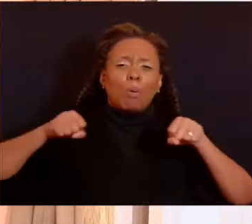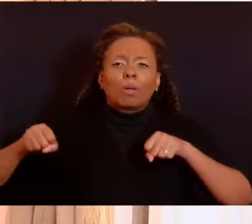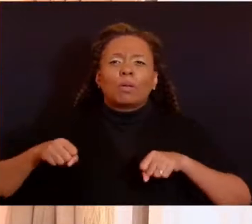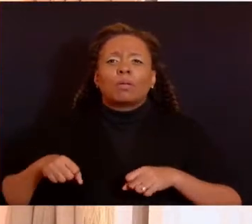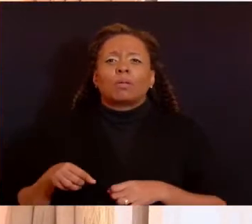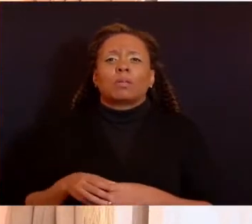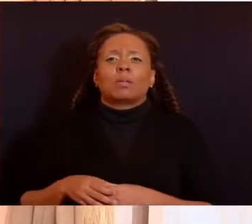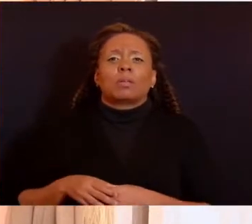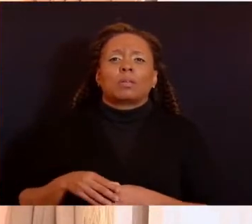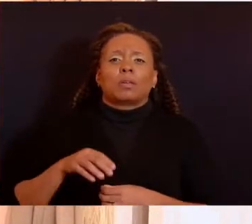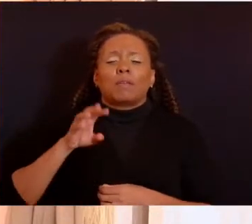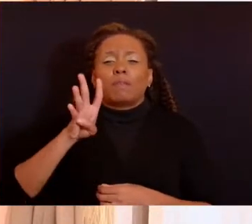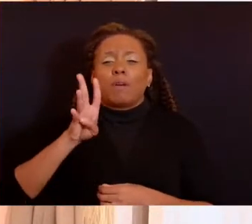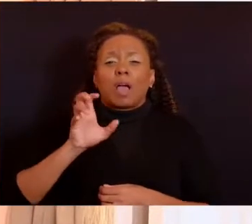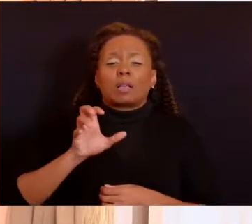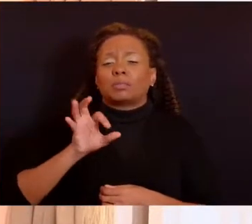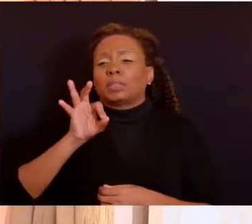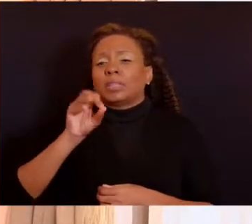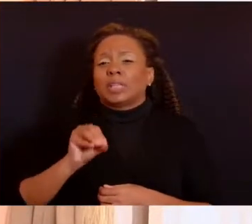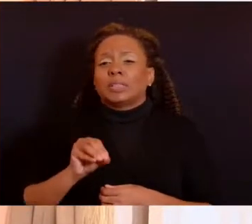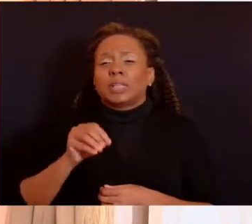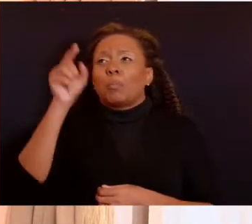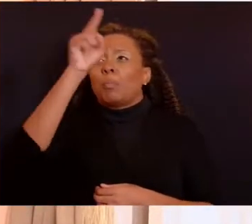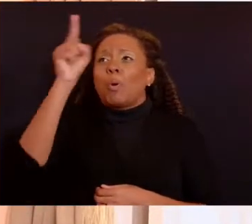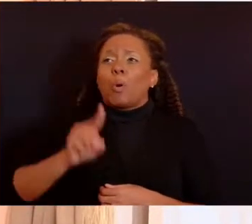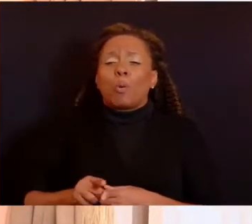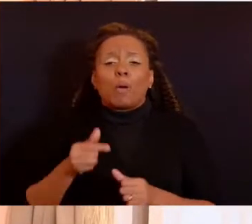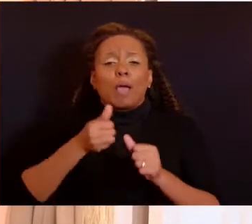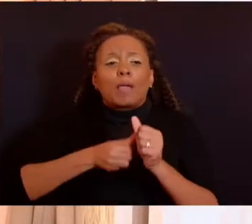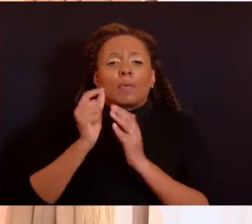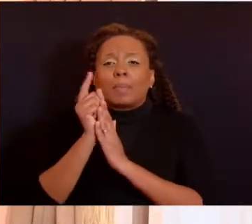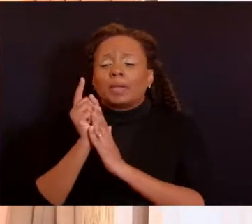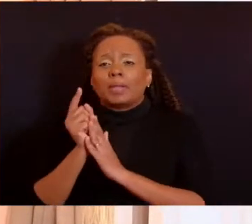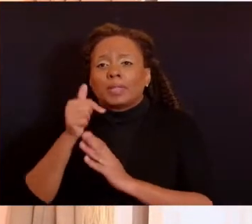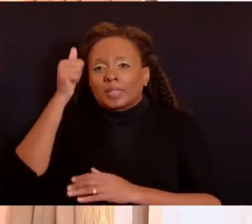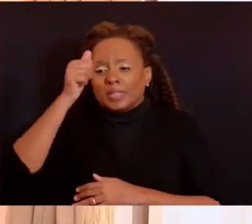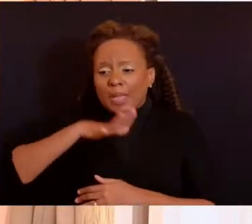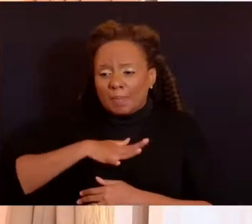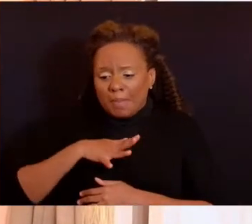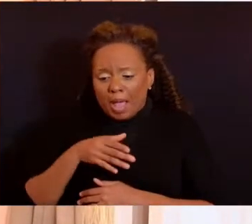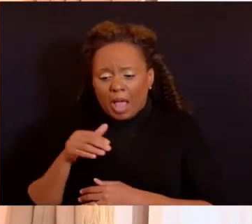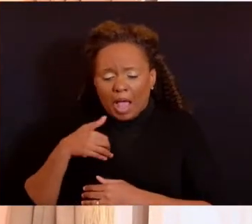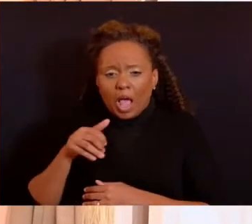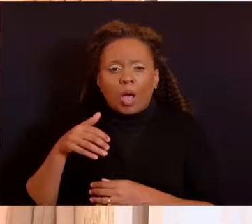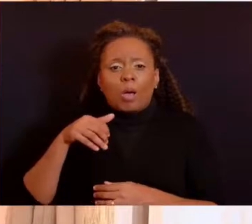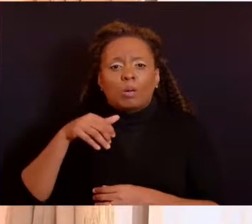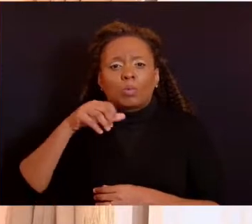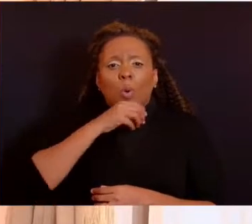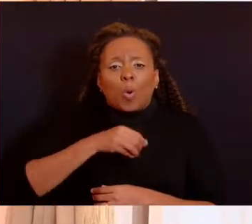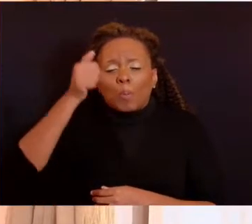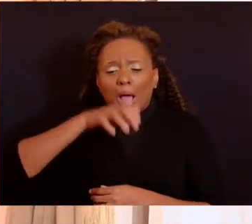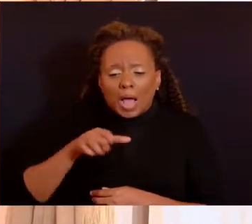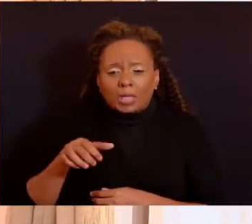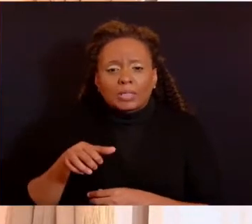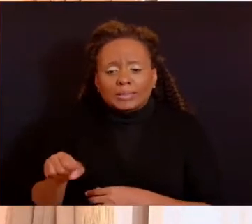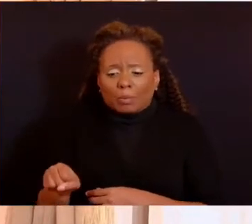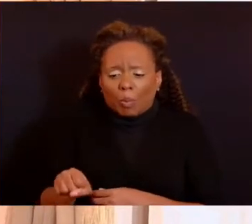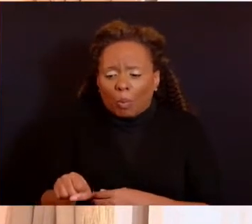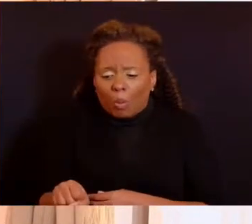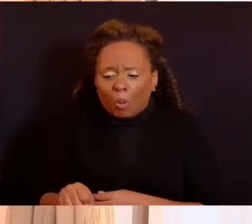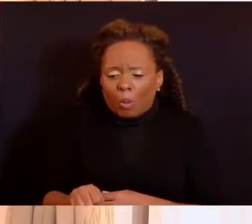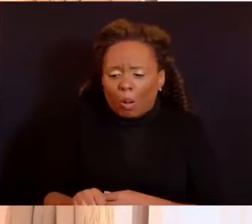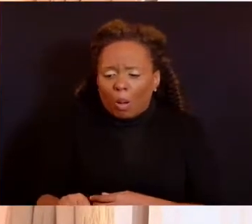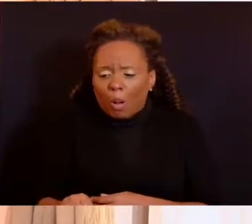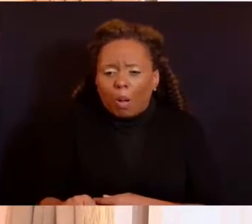strikes, 490 strikes per minute, walking with a stick, came out on his own, braved the elements, and